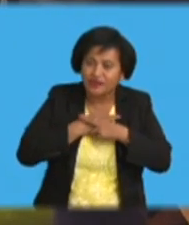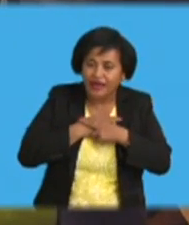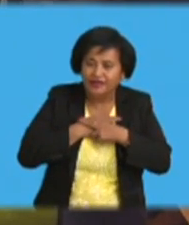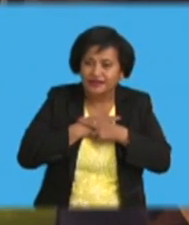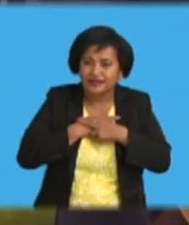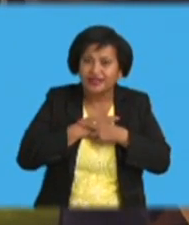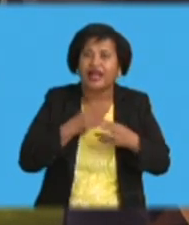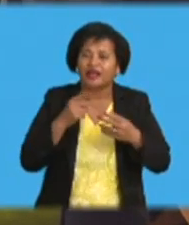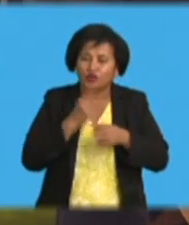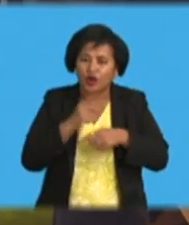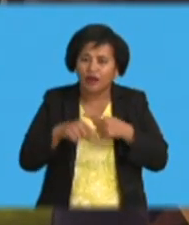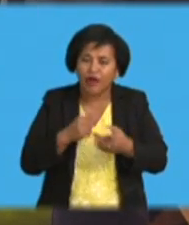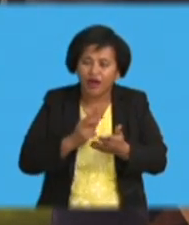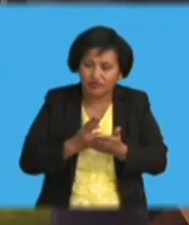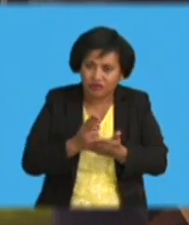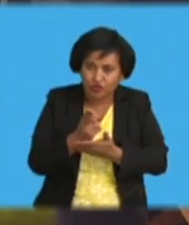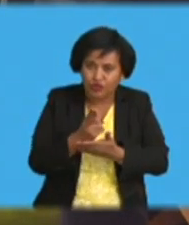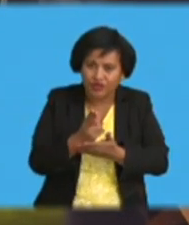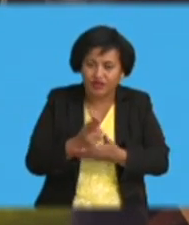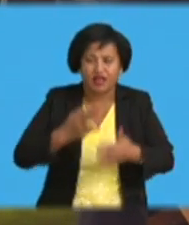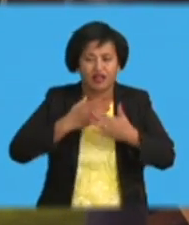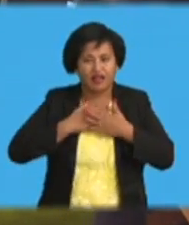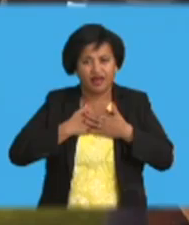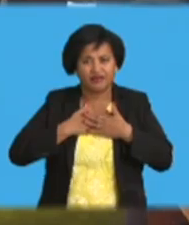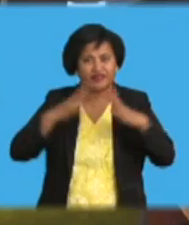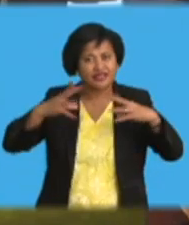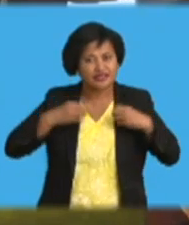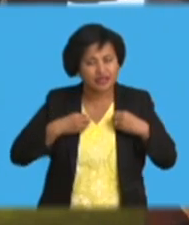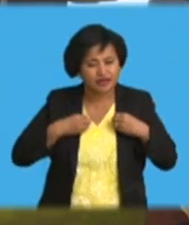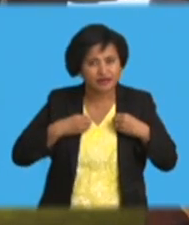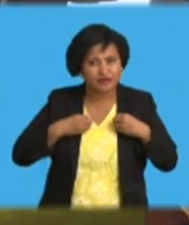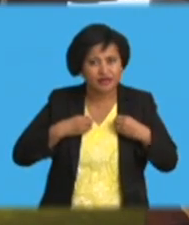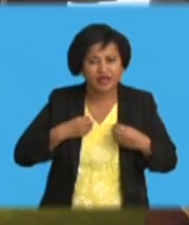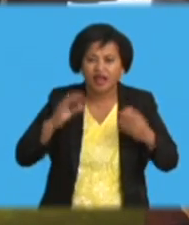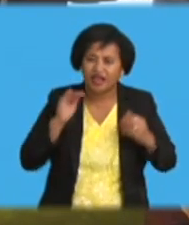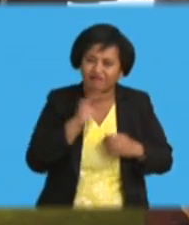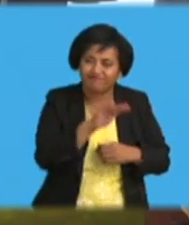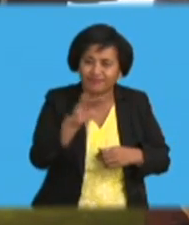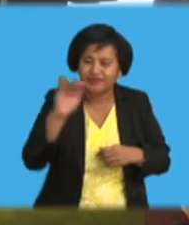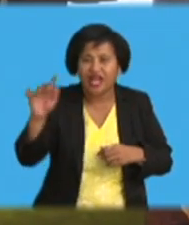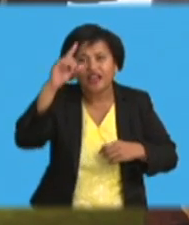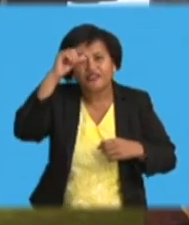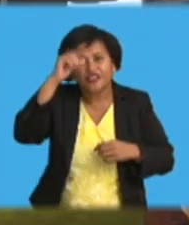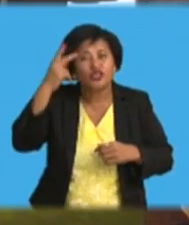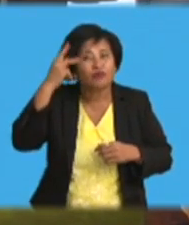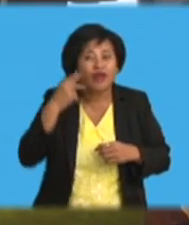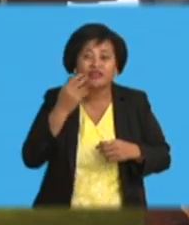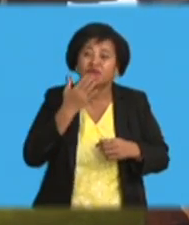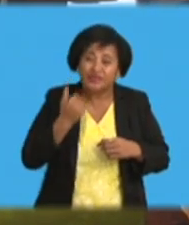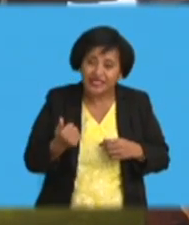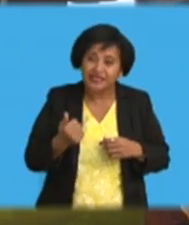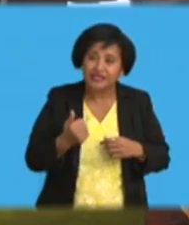respect, acceptance, compassion. I urge Fijian parents to exercise extreme caution when it comes to the children's use of